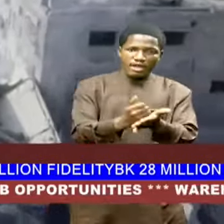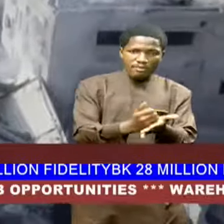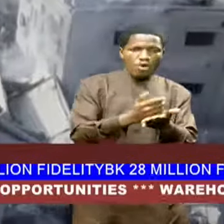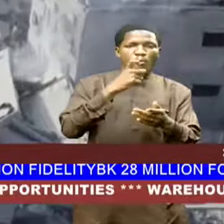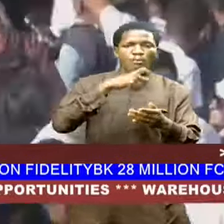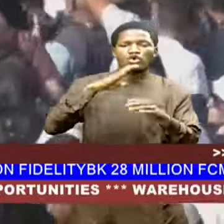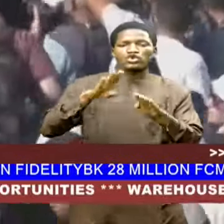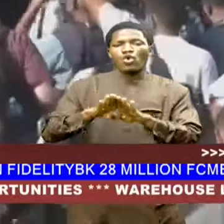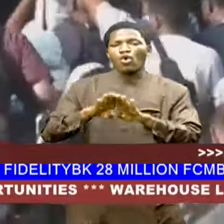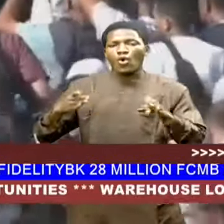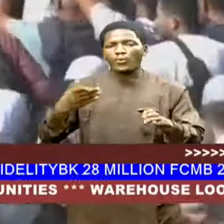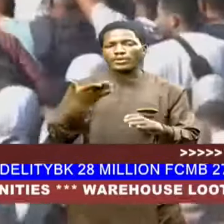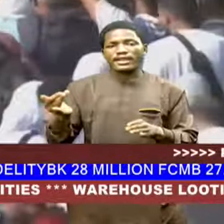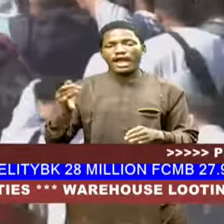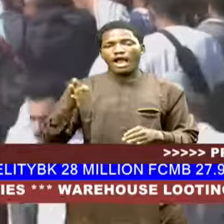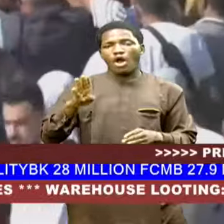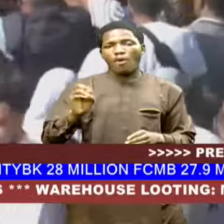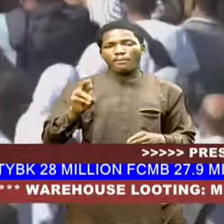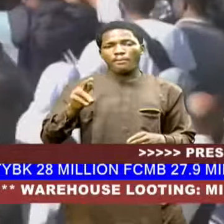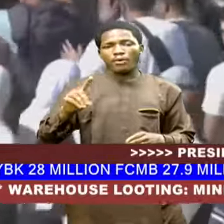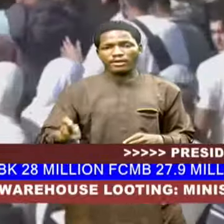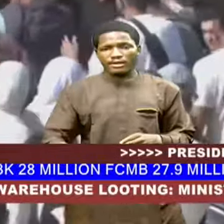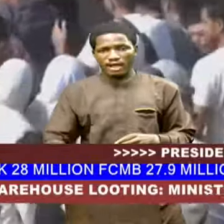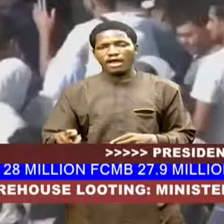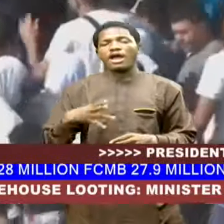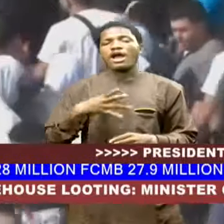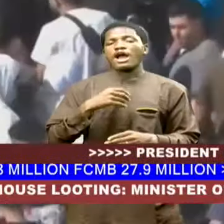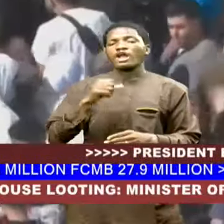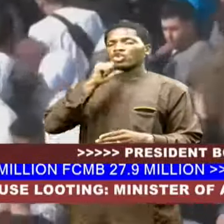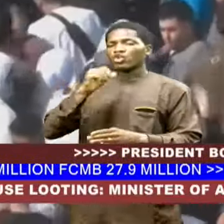any unnecessary restrictions on the delivery of aid.